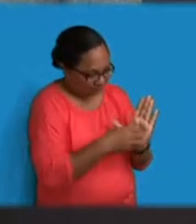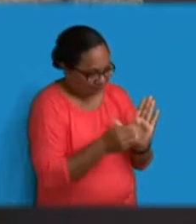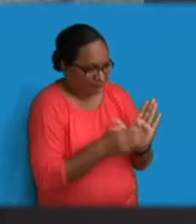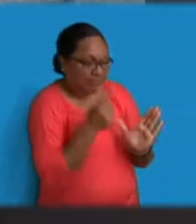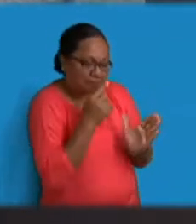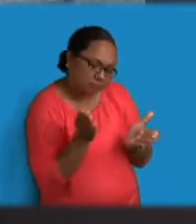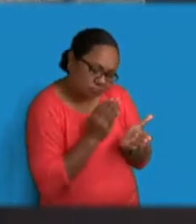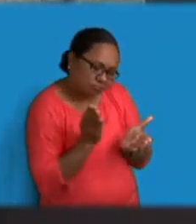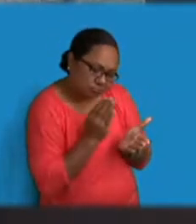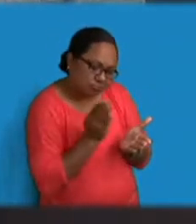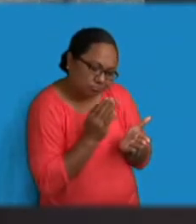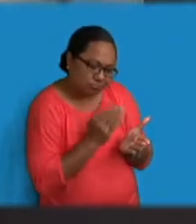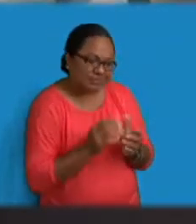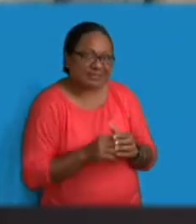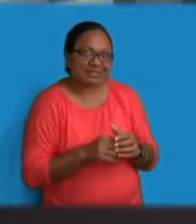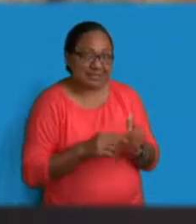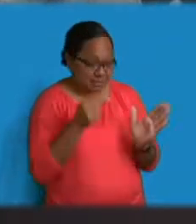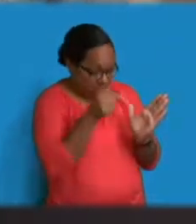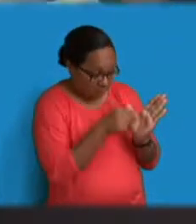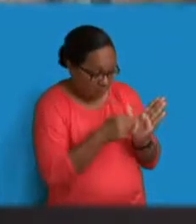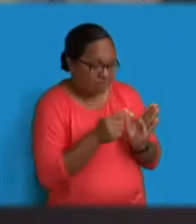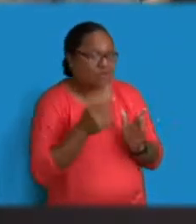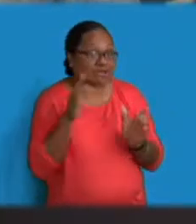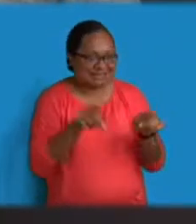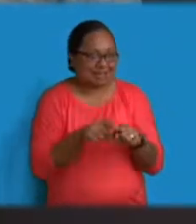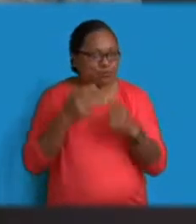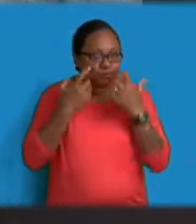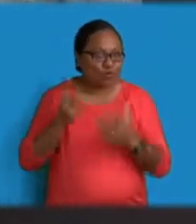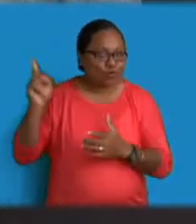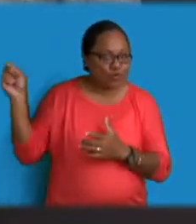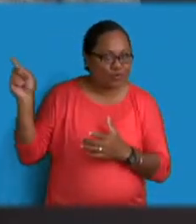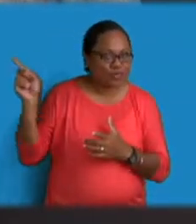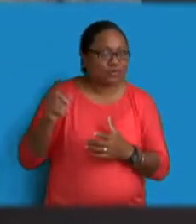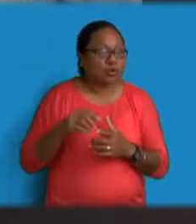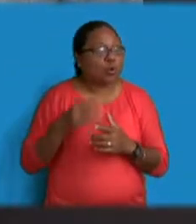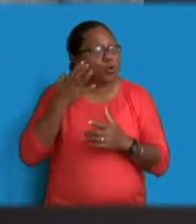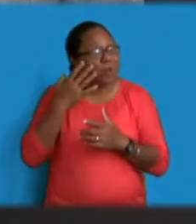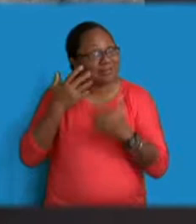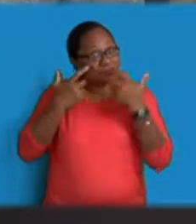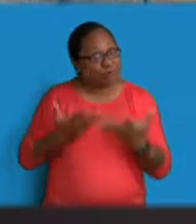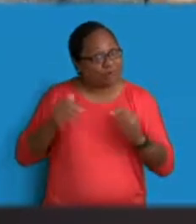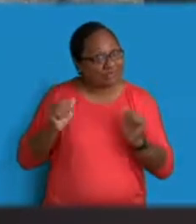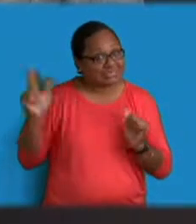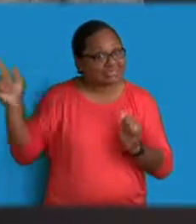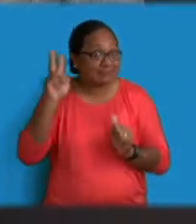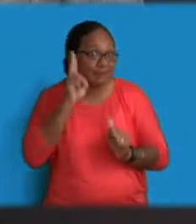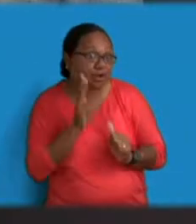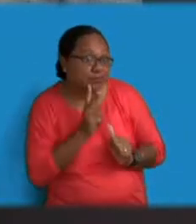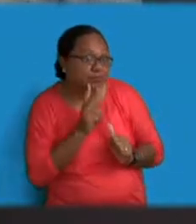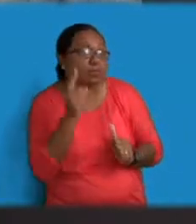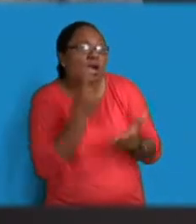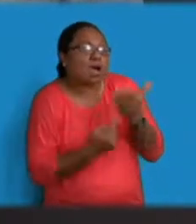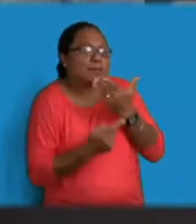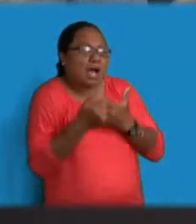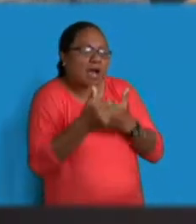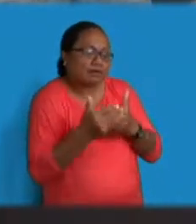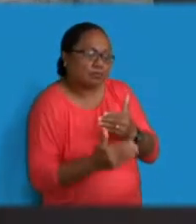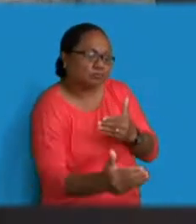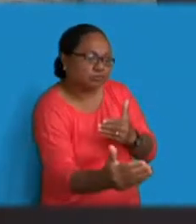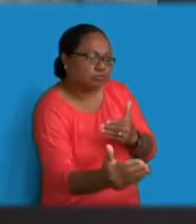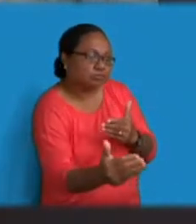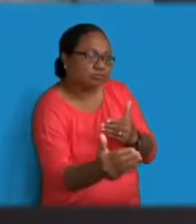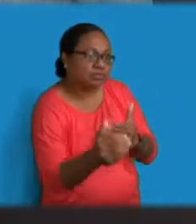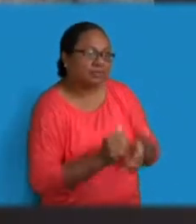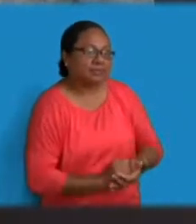be represented at the Women's Expo. What happens after the Women's Expo? First of all, it will be